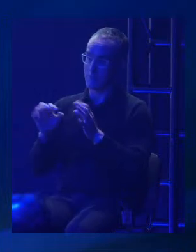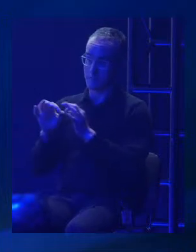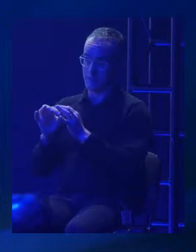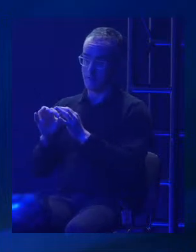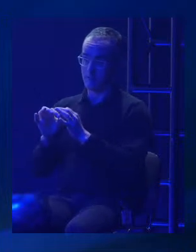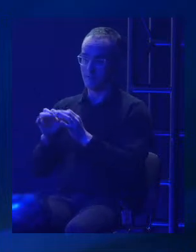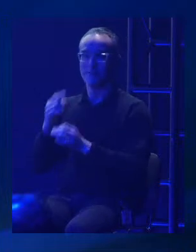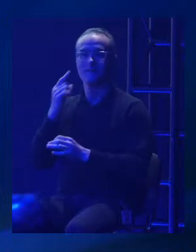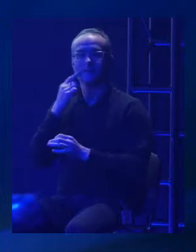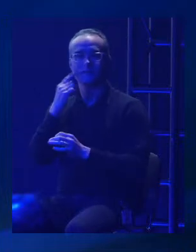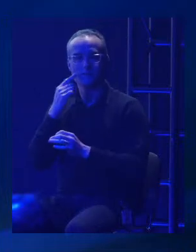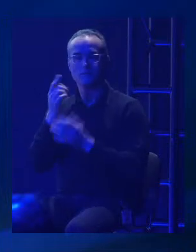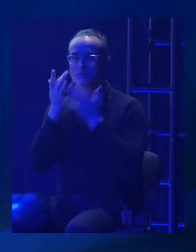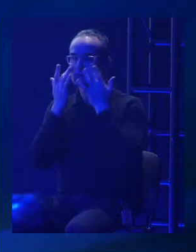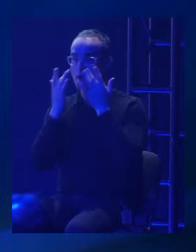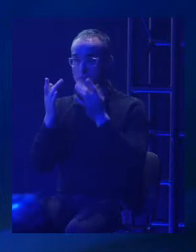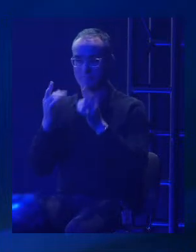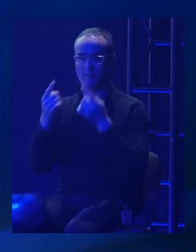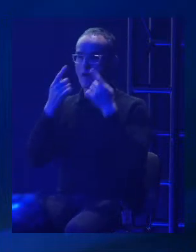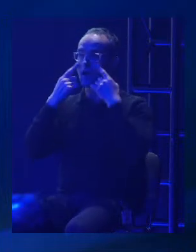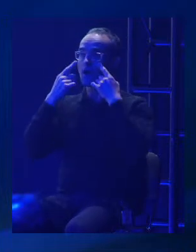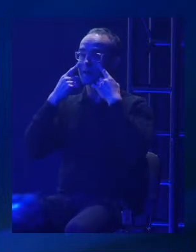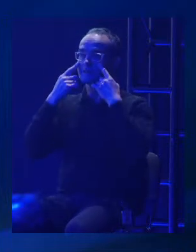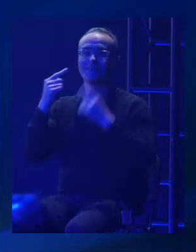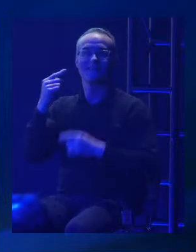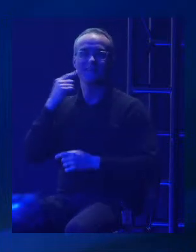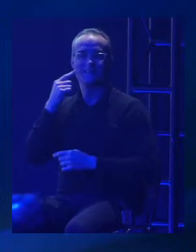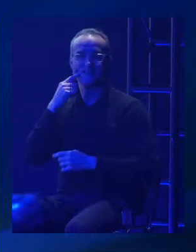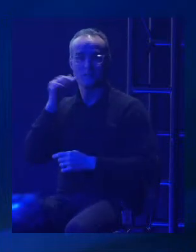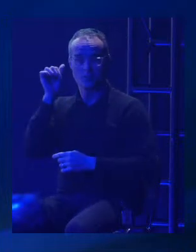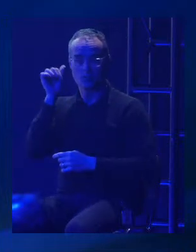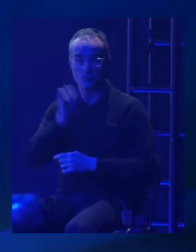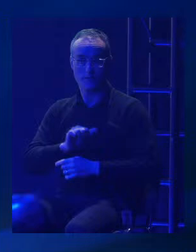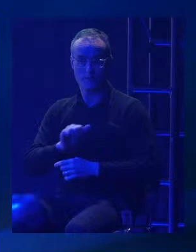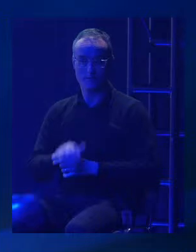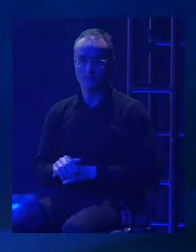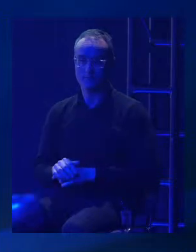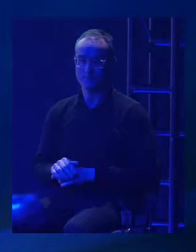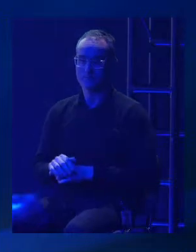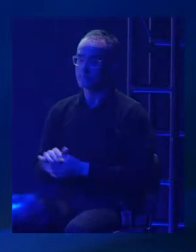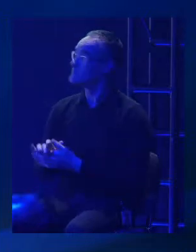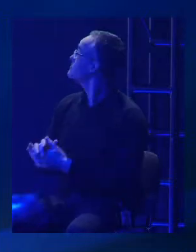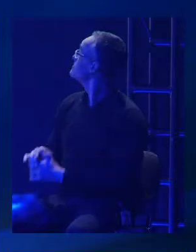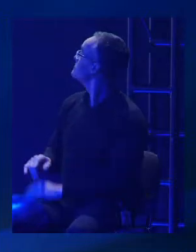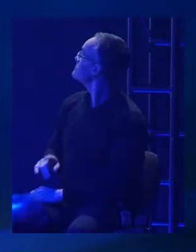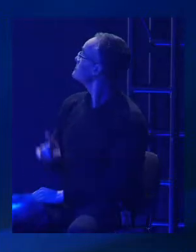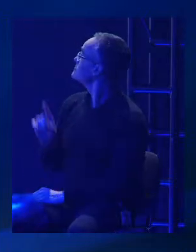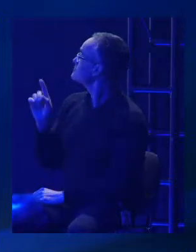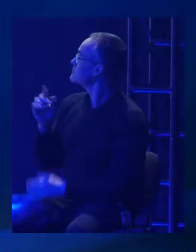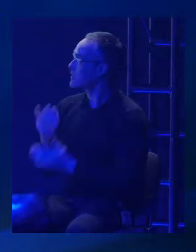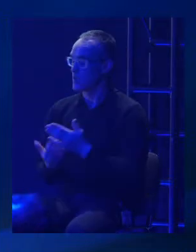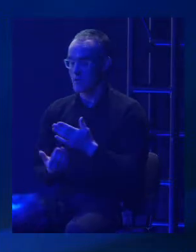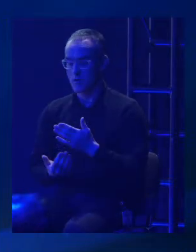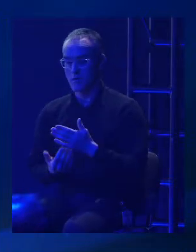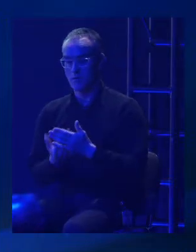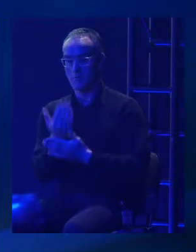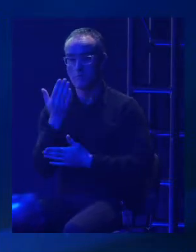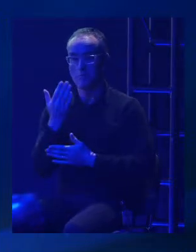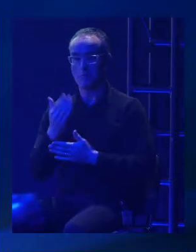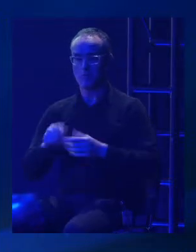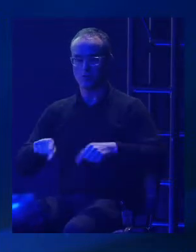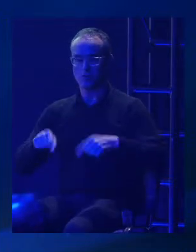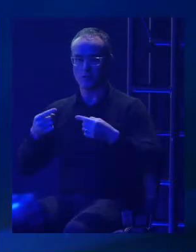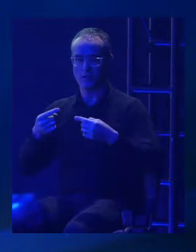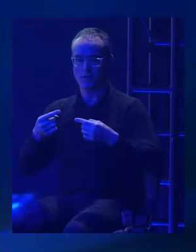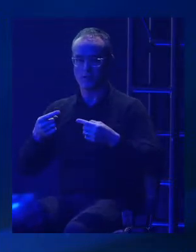proving the point that our eyes can be easily fooled. So let's take a look at some of the modern challenges that we've got with our color workflow.